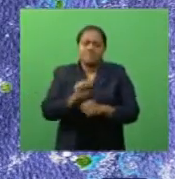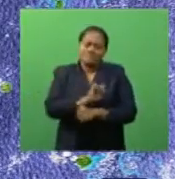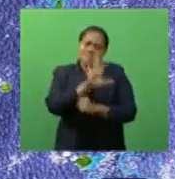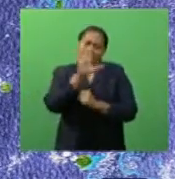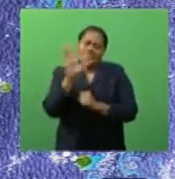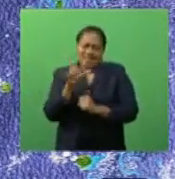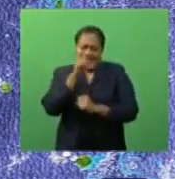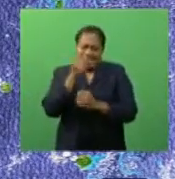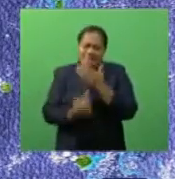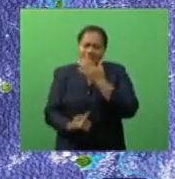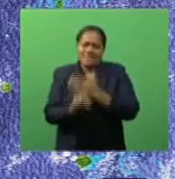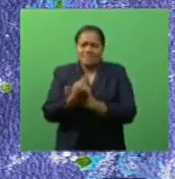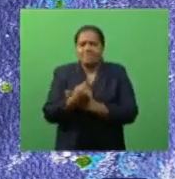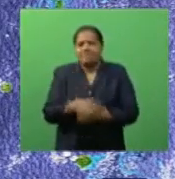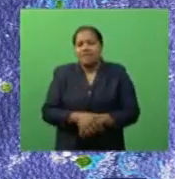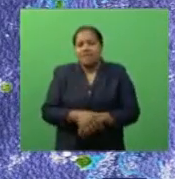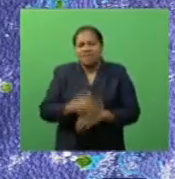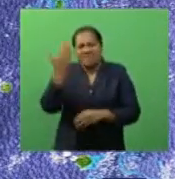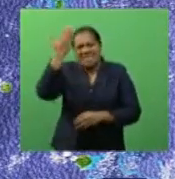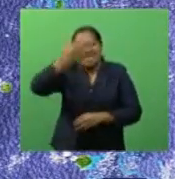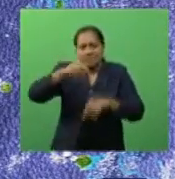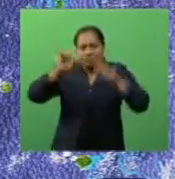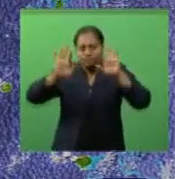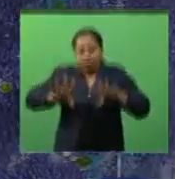or evening showers.